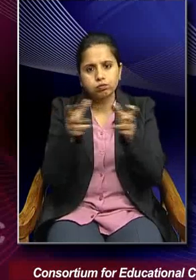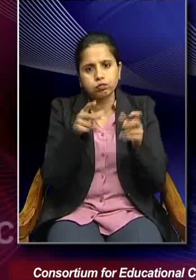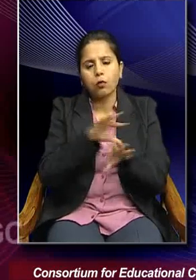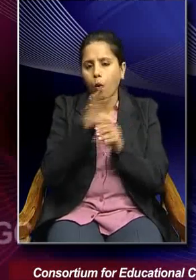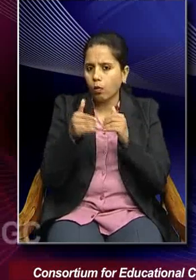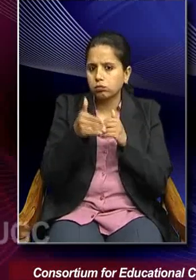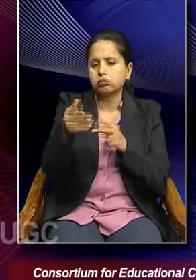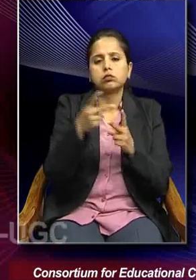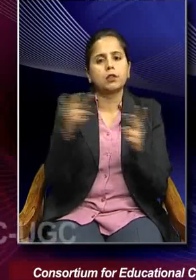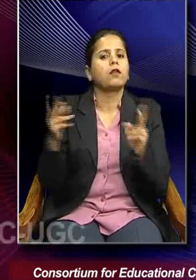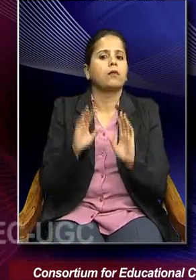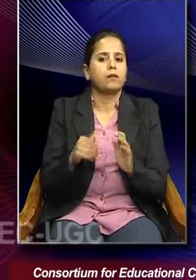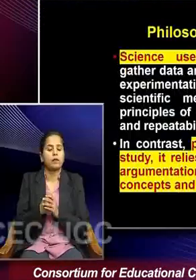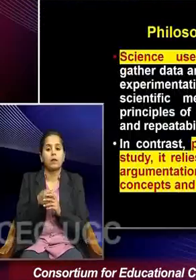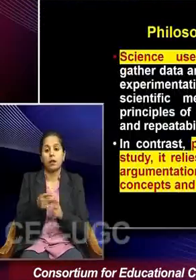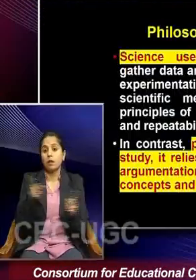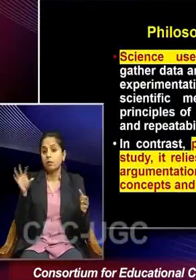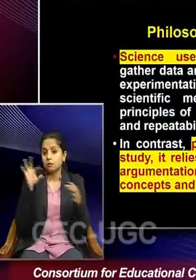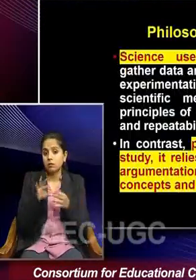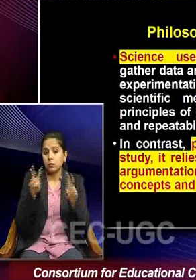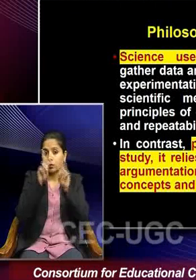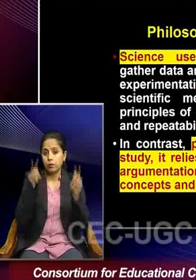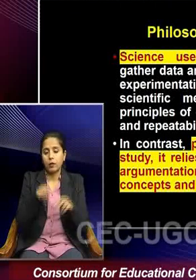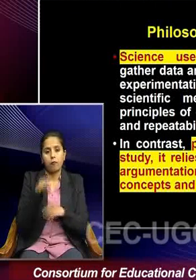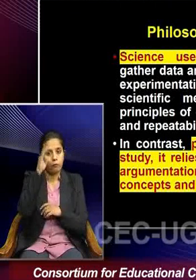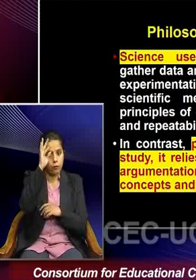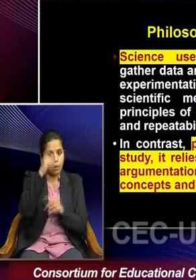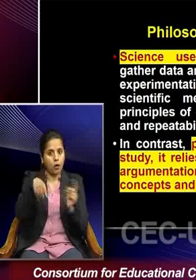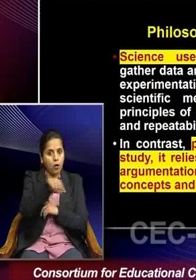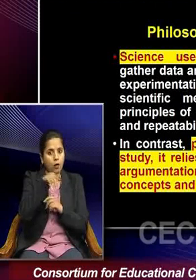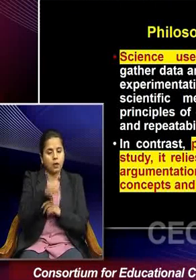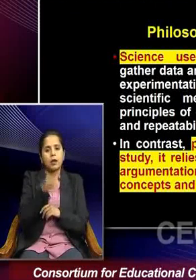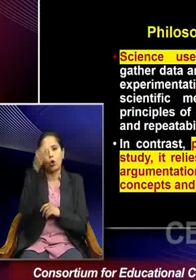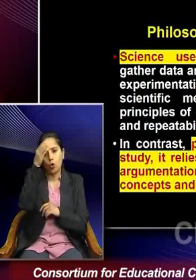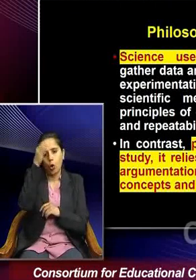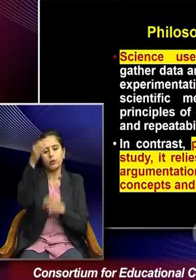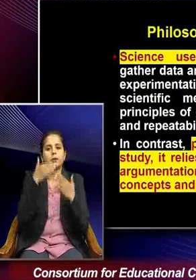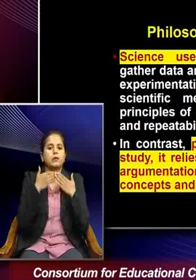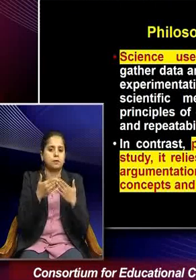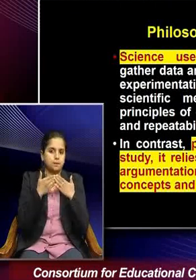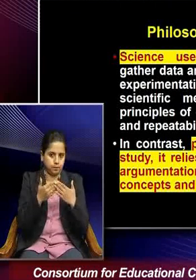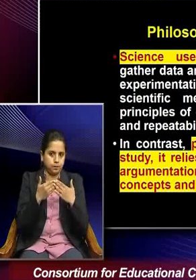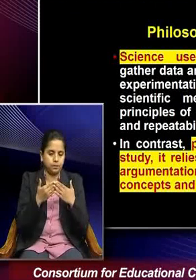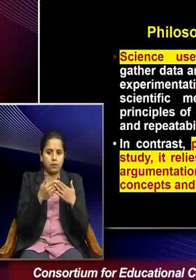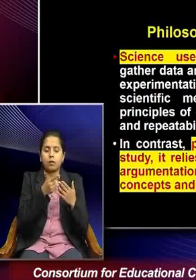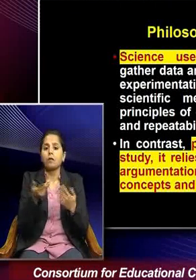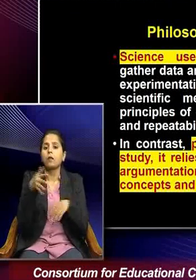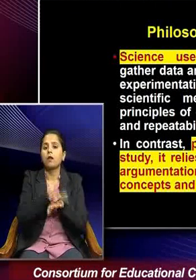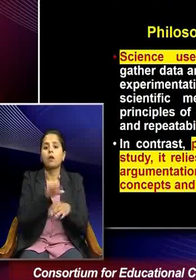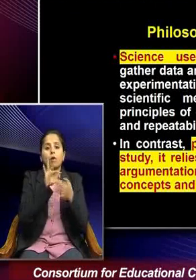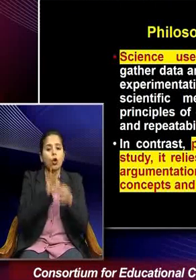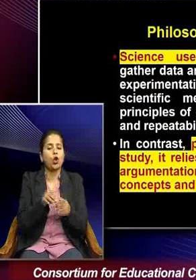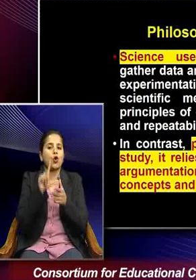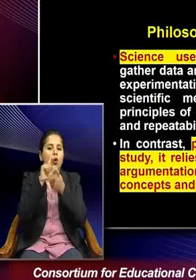on. In contrast, philosophy is a conceptual study. It relies on